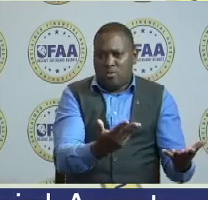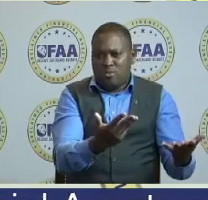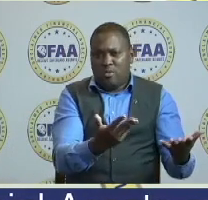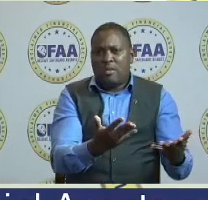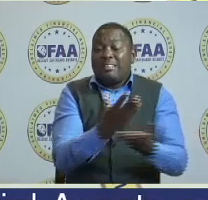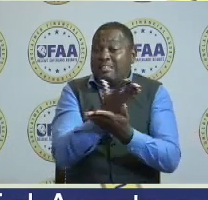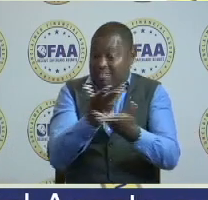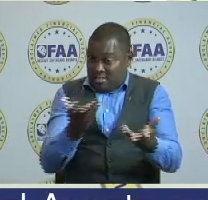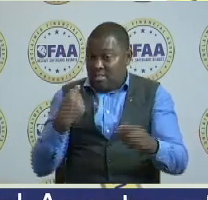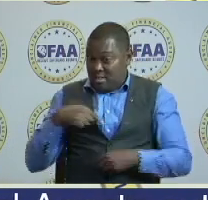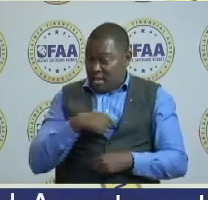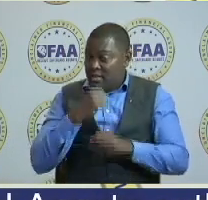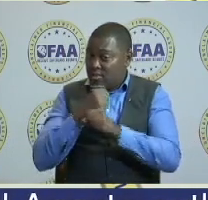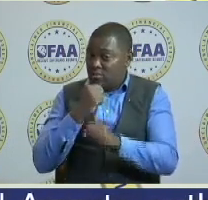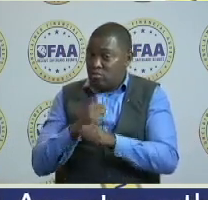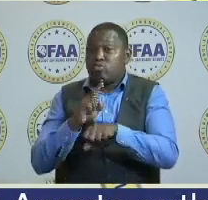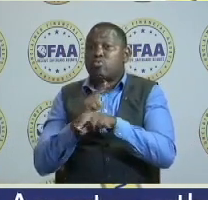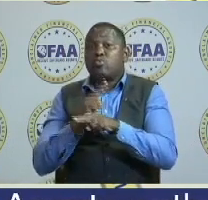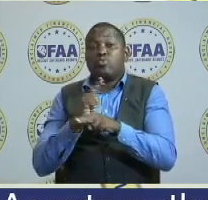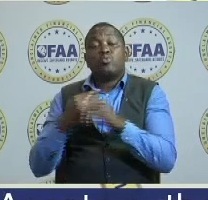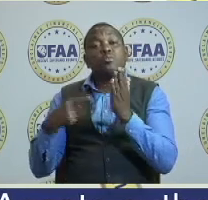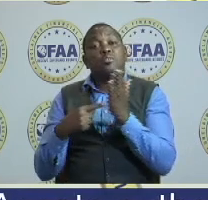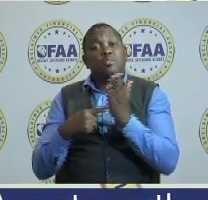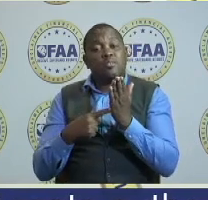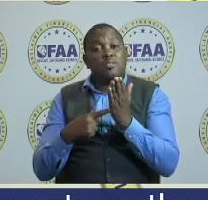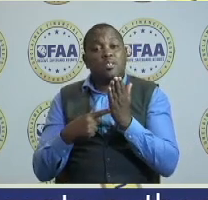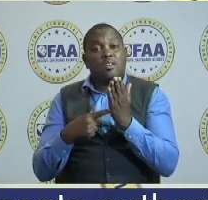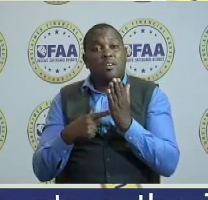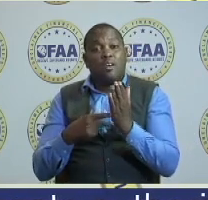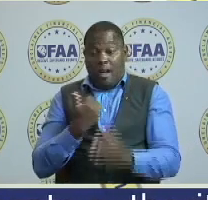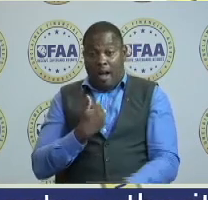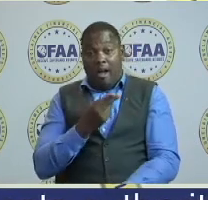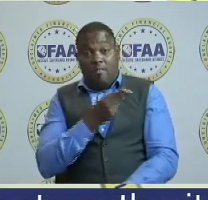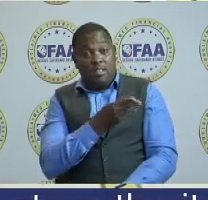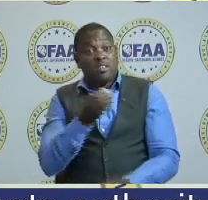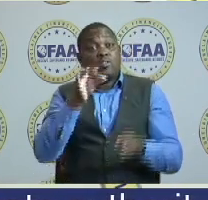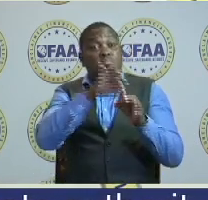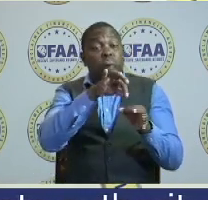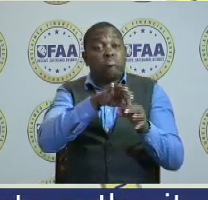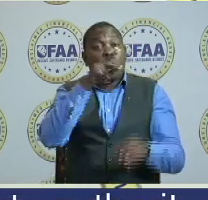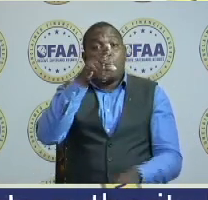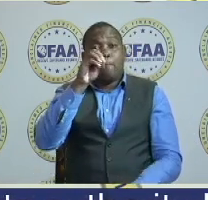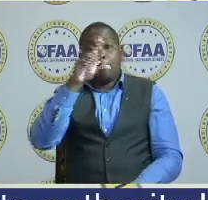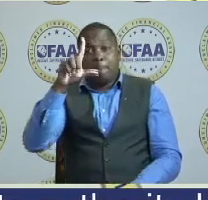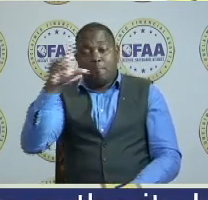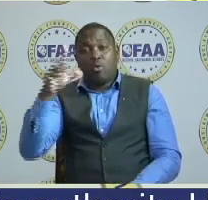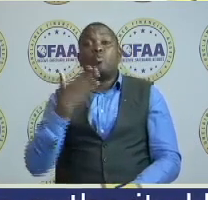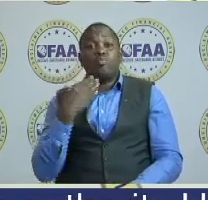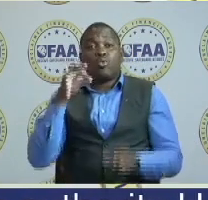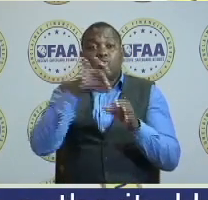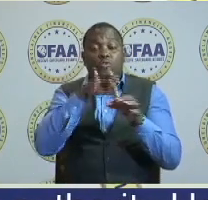do collaboratively using technology? We have this poll that you have voted on, but we would also like to continue